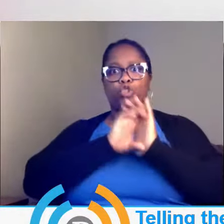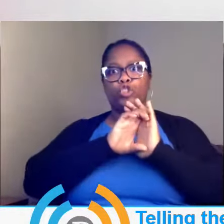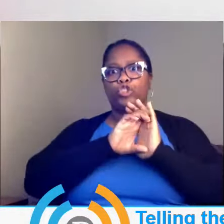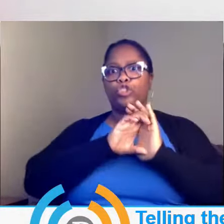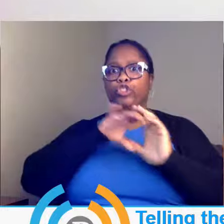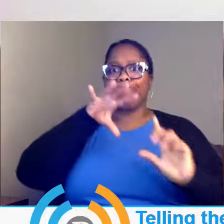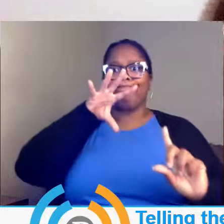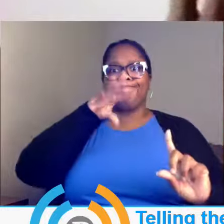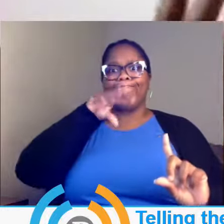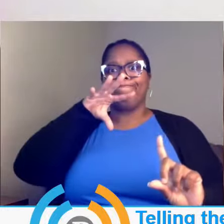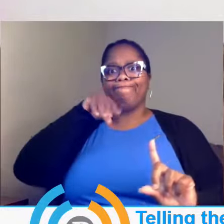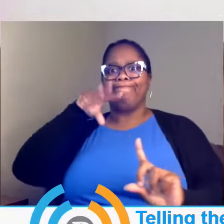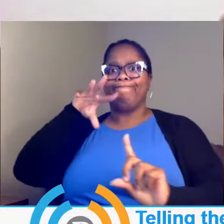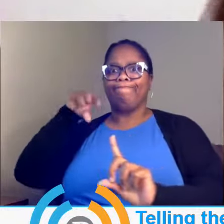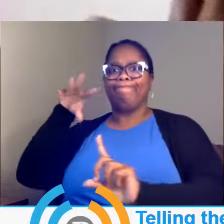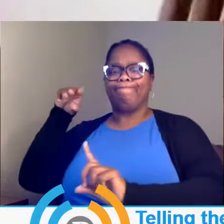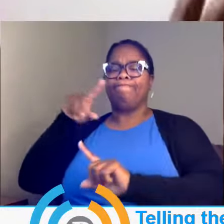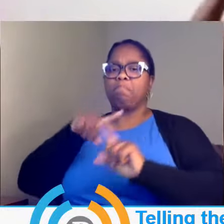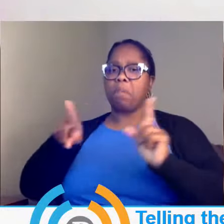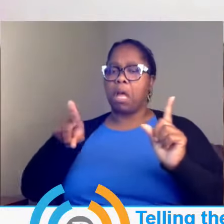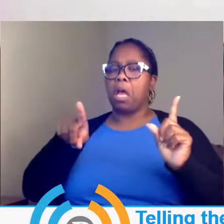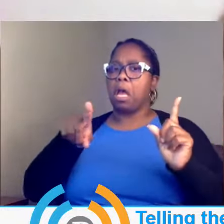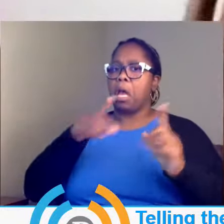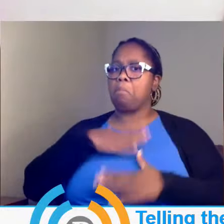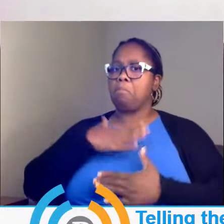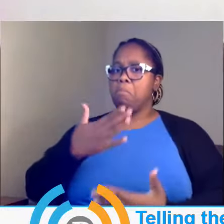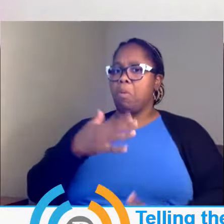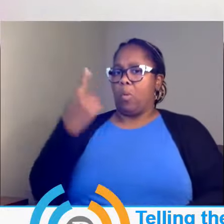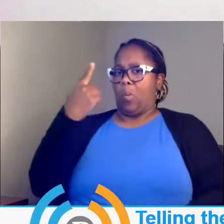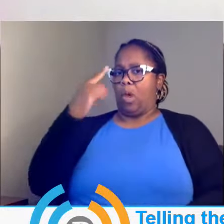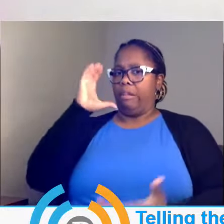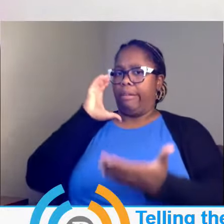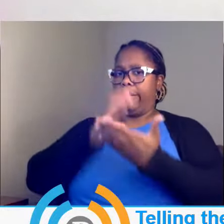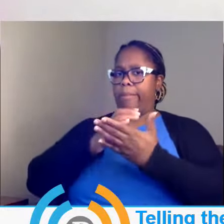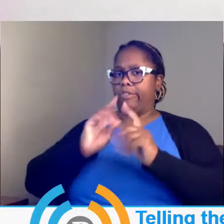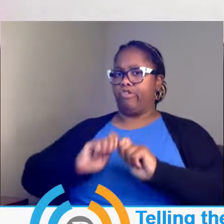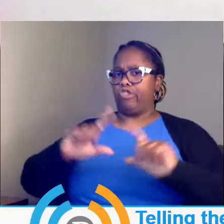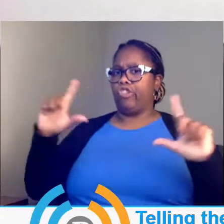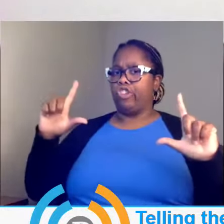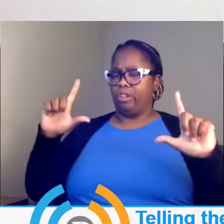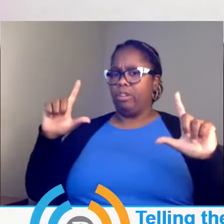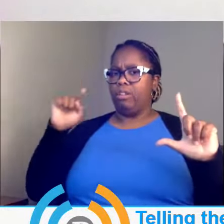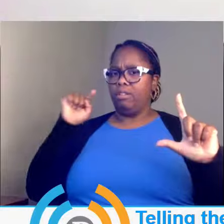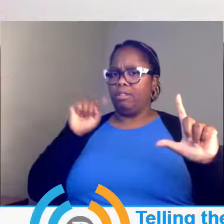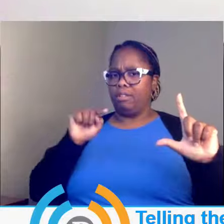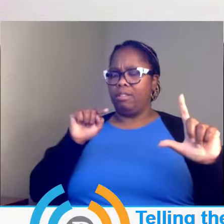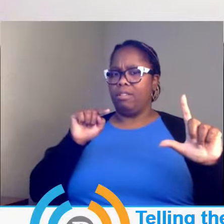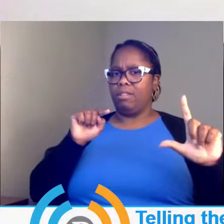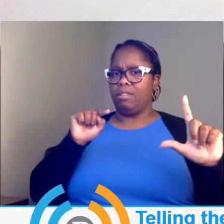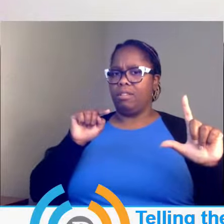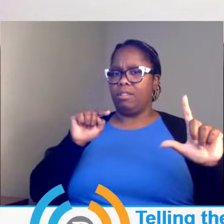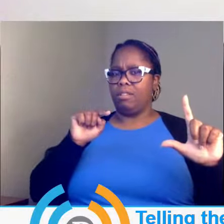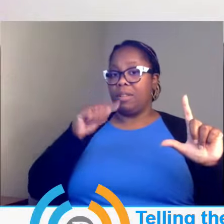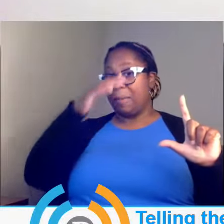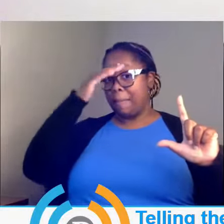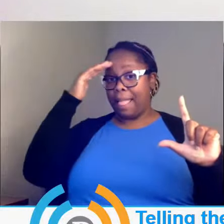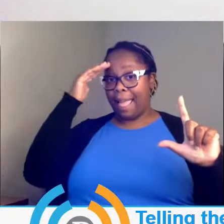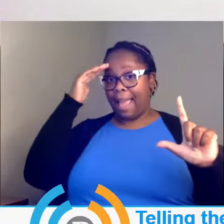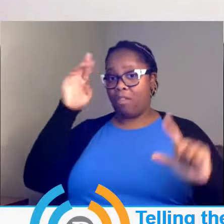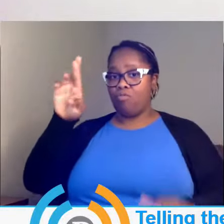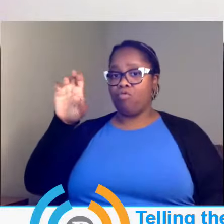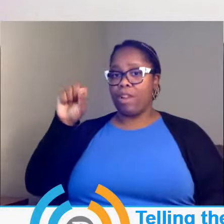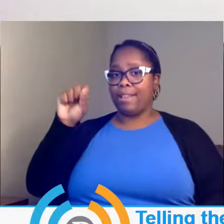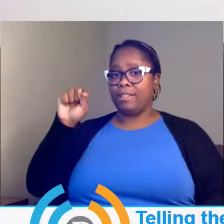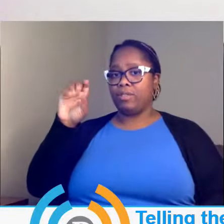But I will say the image that comes to my head, the vision that I have is is Black restoration, right?